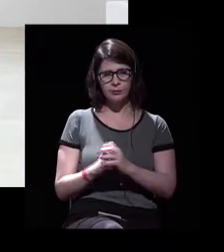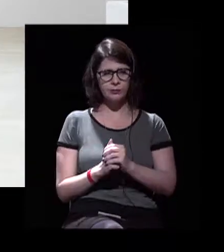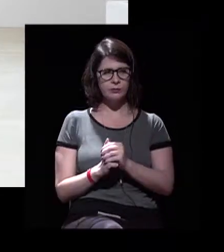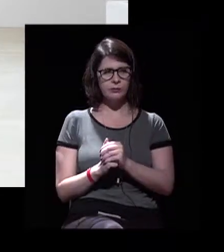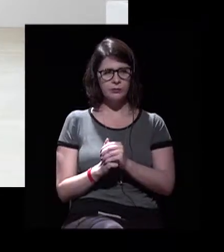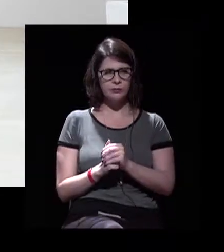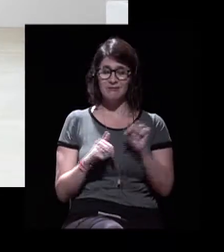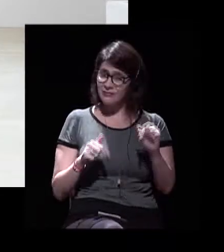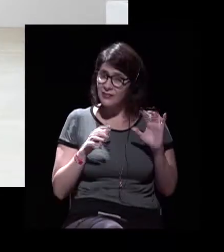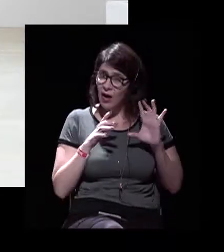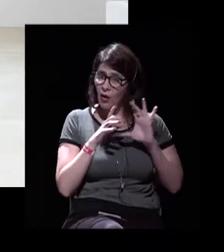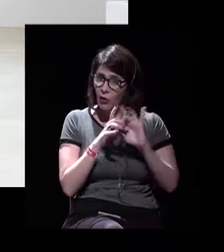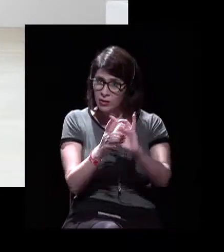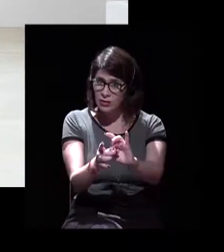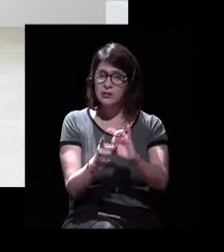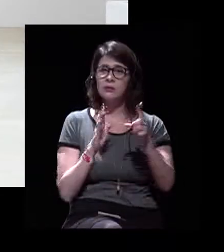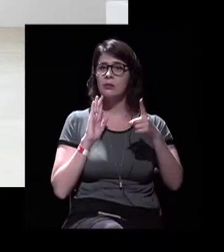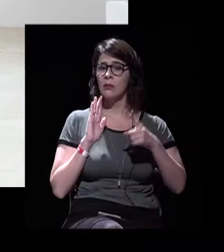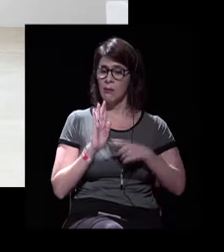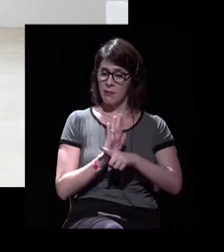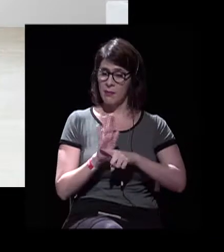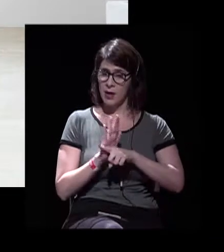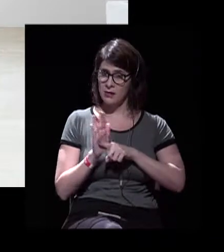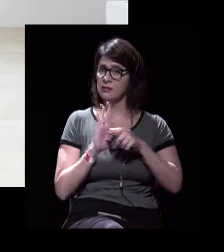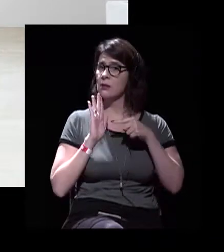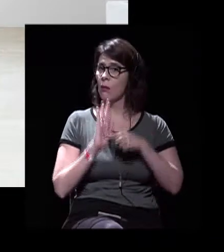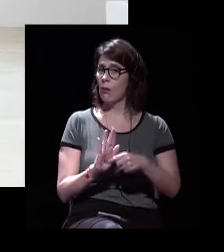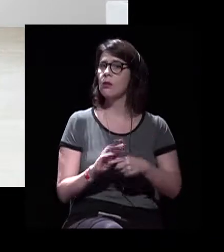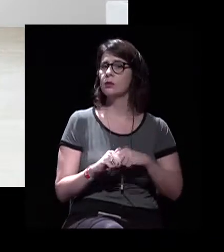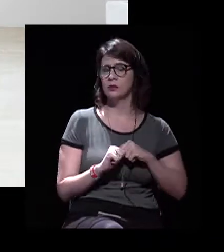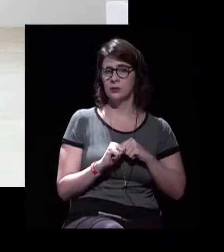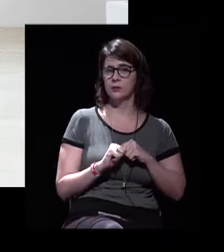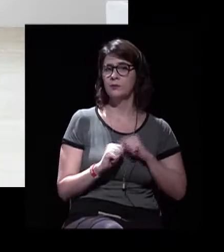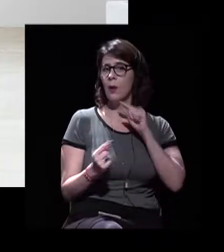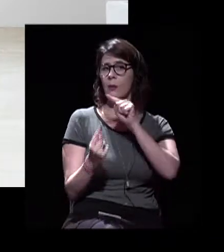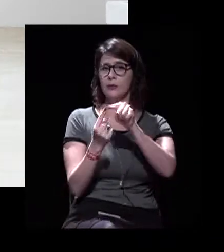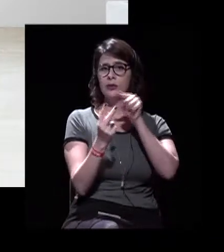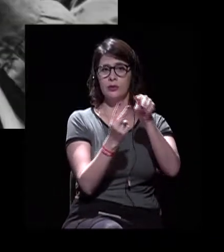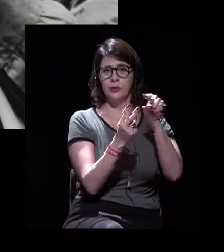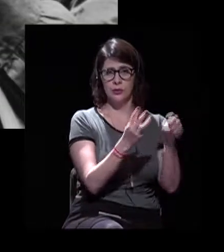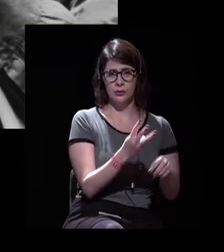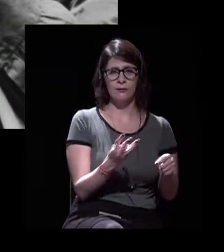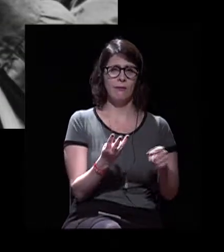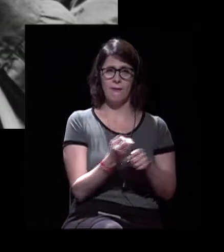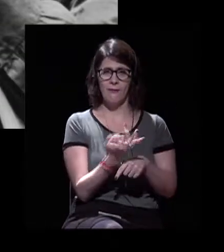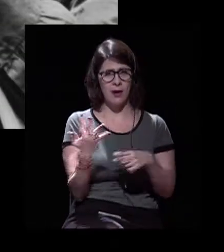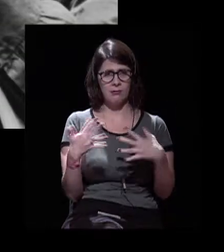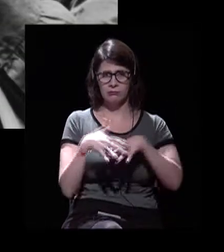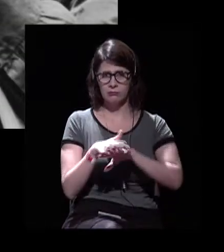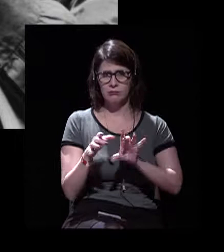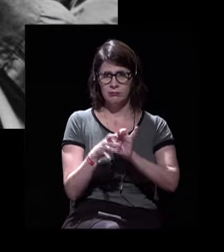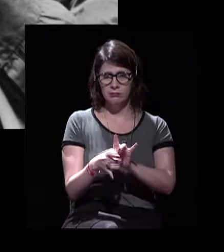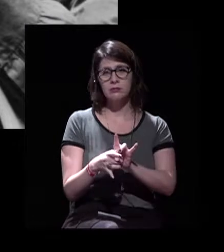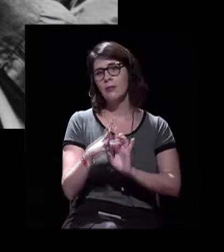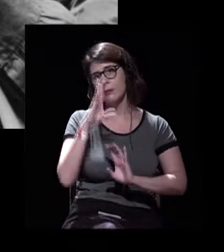the exhibition had several interrelated objectives. On the one hand, to draw the connections between the artistic practices